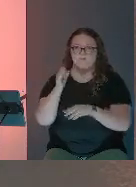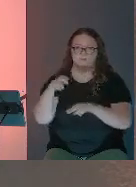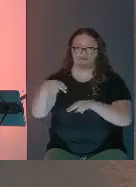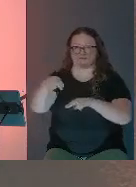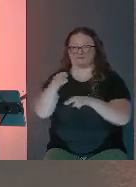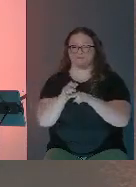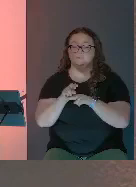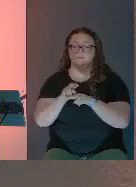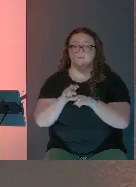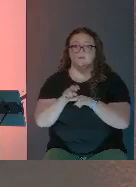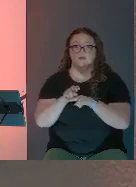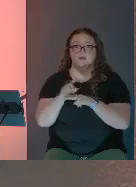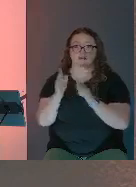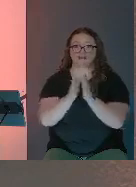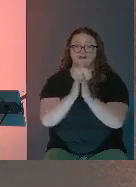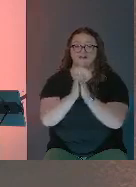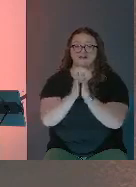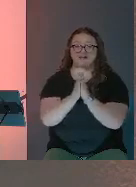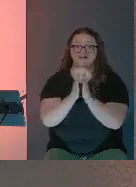Dude, you only took 3 steps.